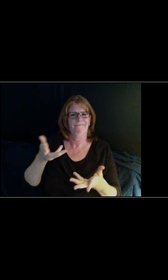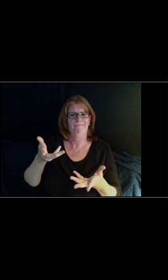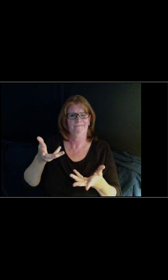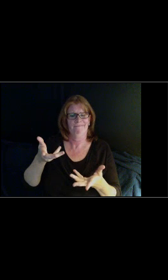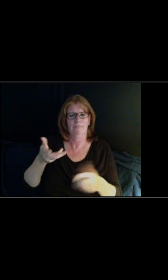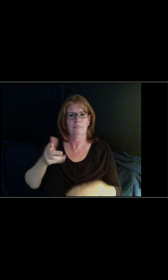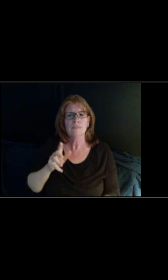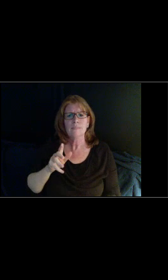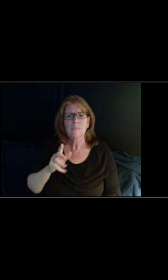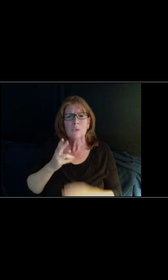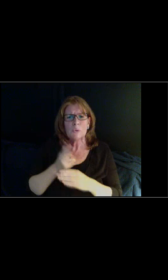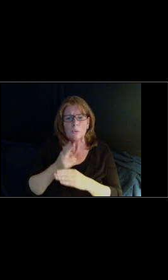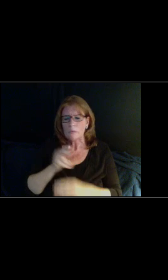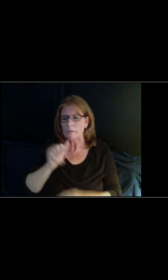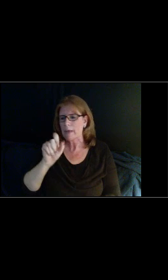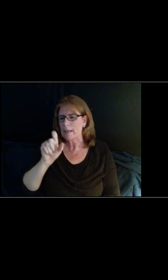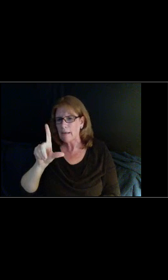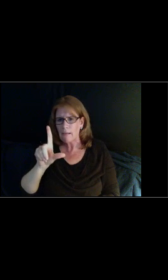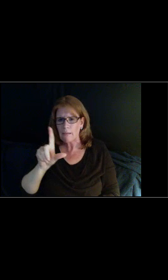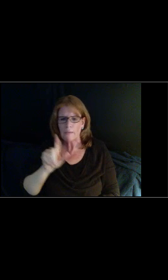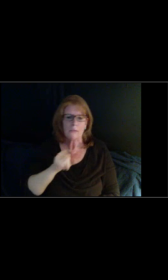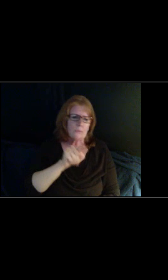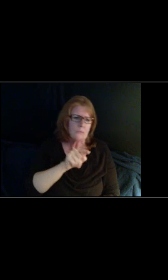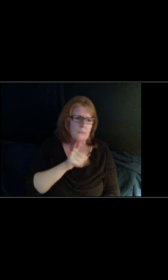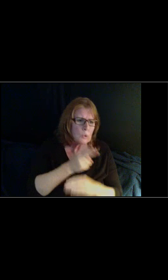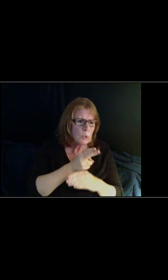I couldn't come up with it on the spot.